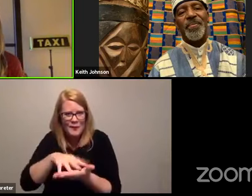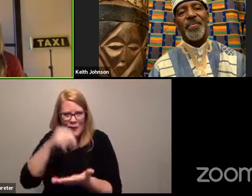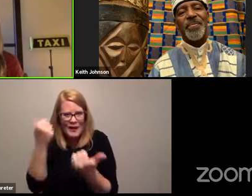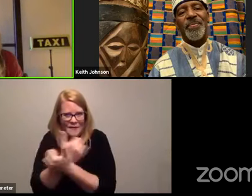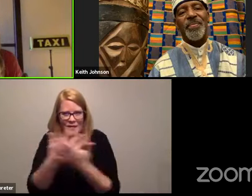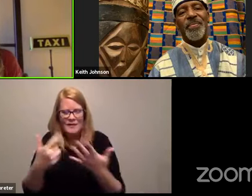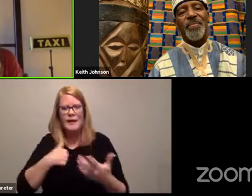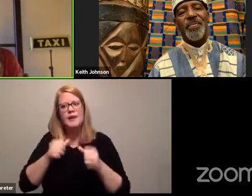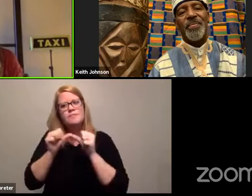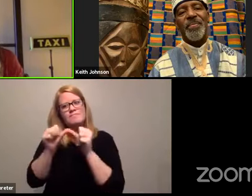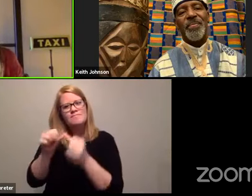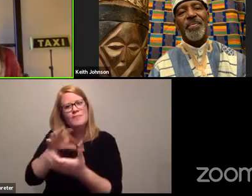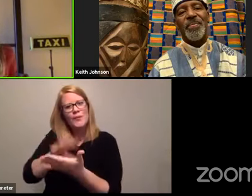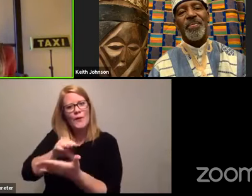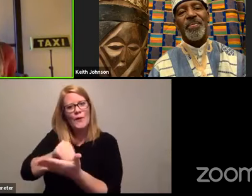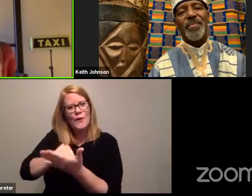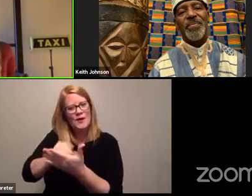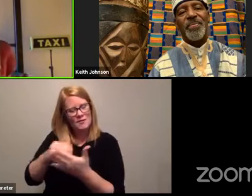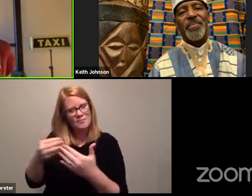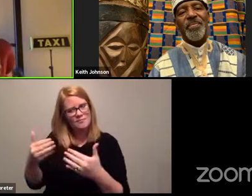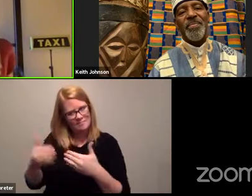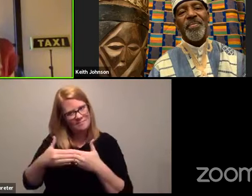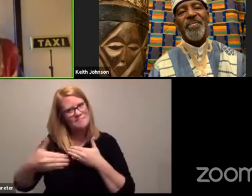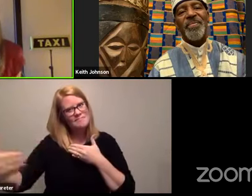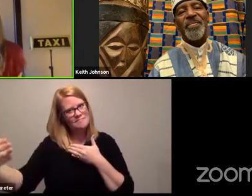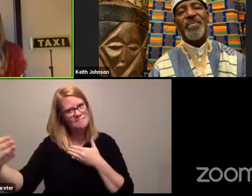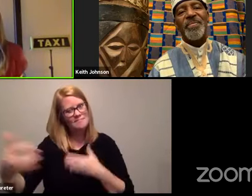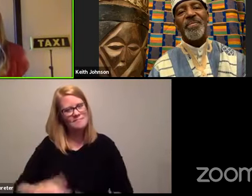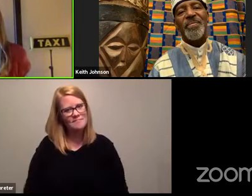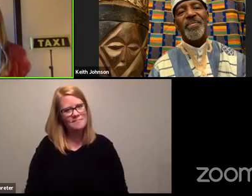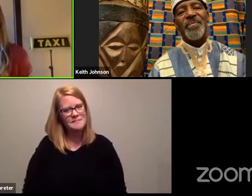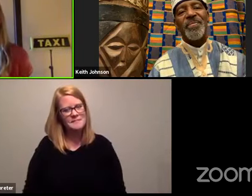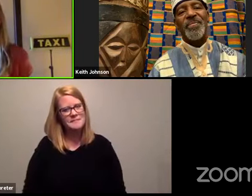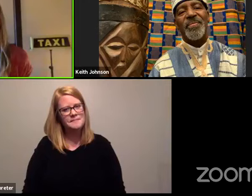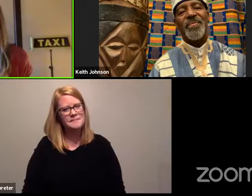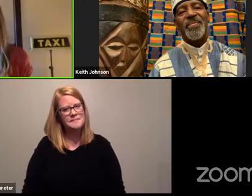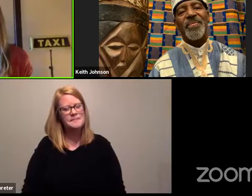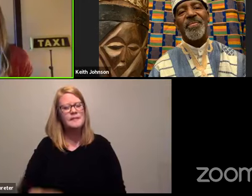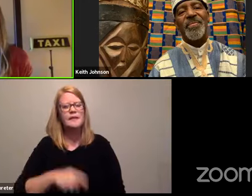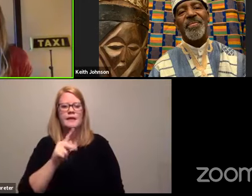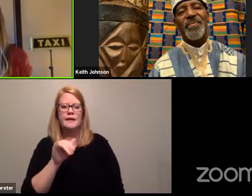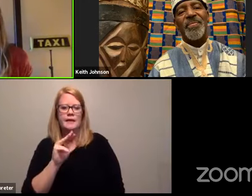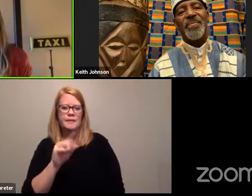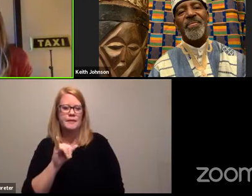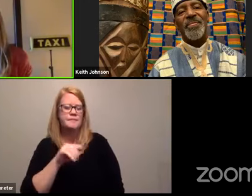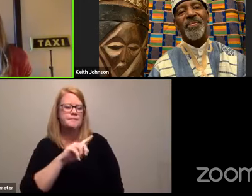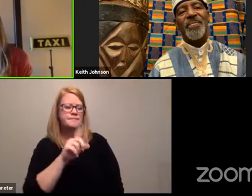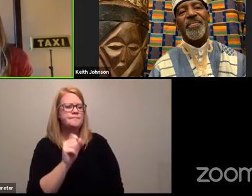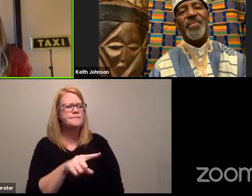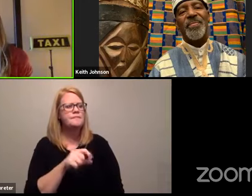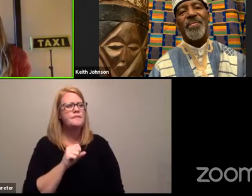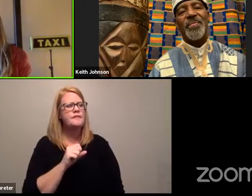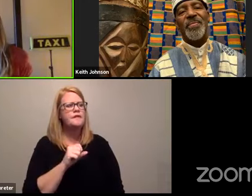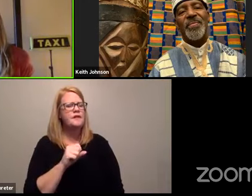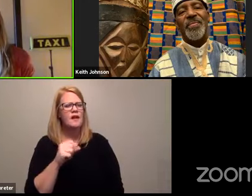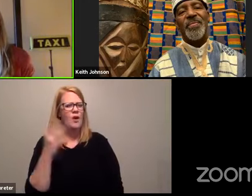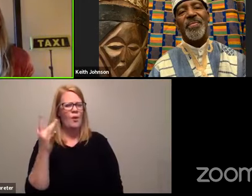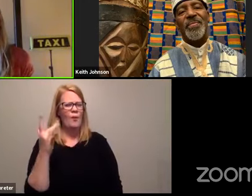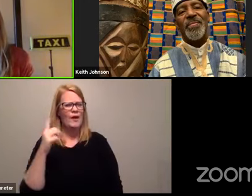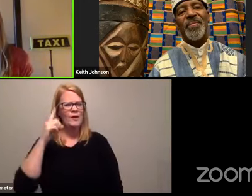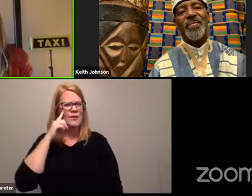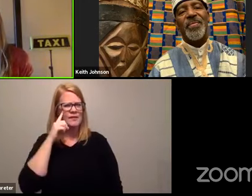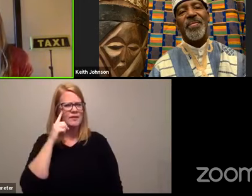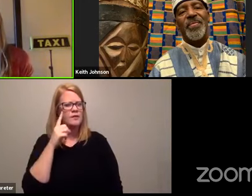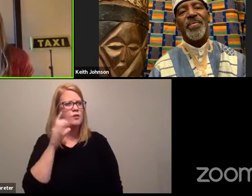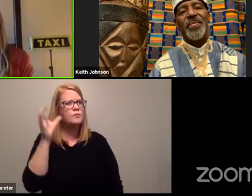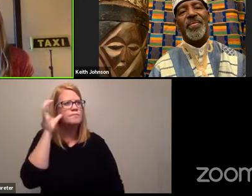And what was it about those drums in all those places that, you know, that sang to you or spoke to